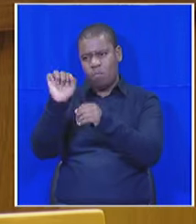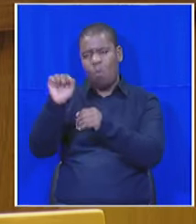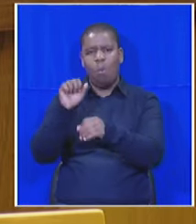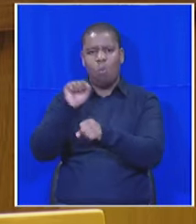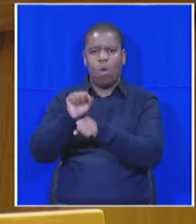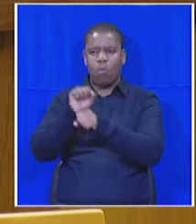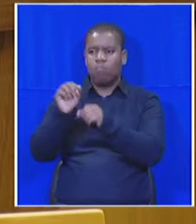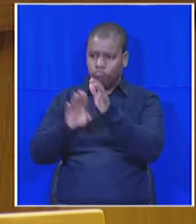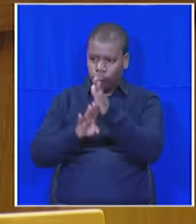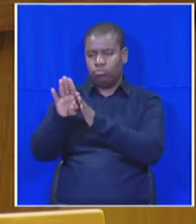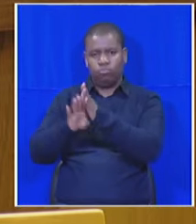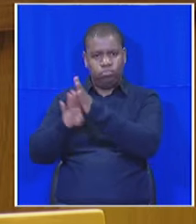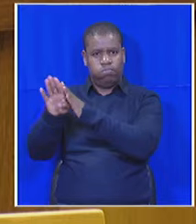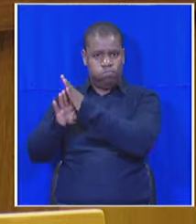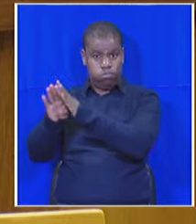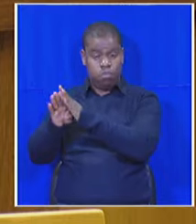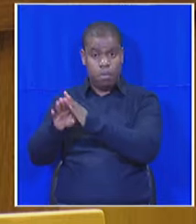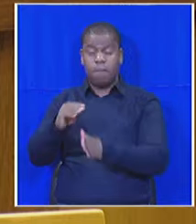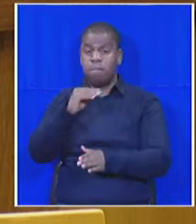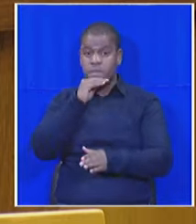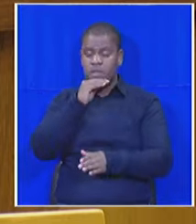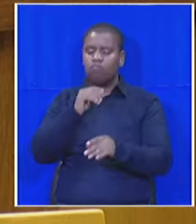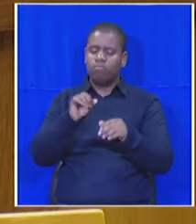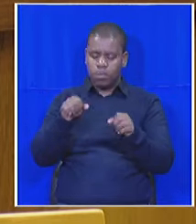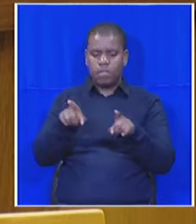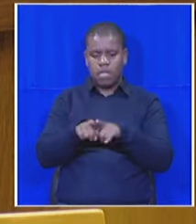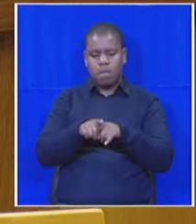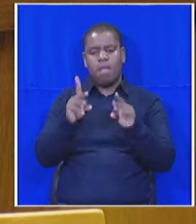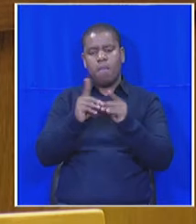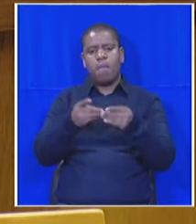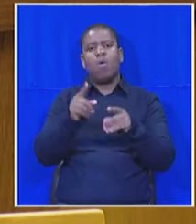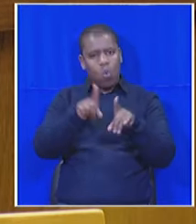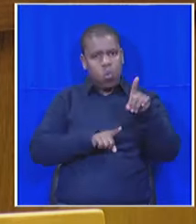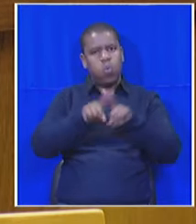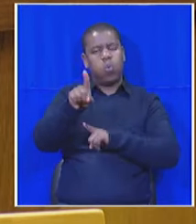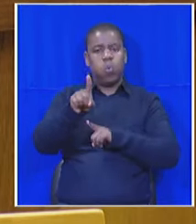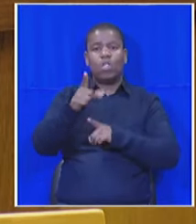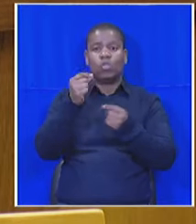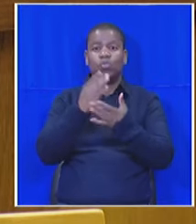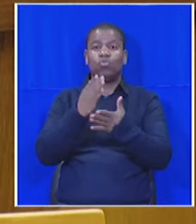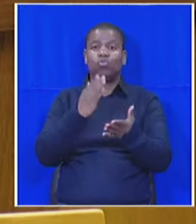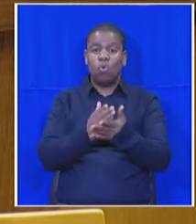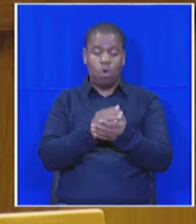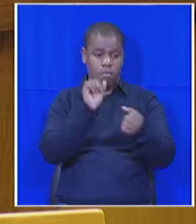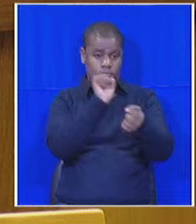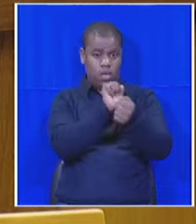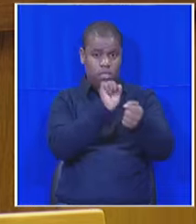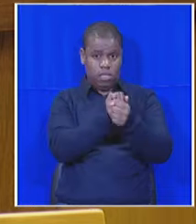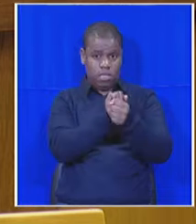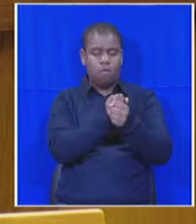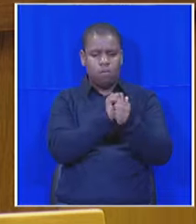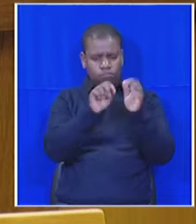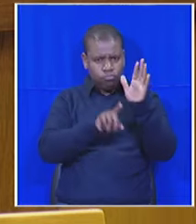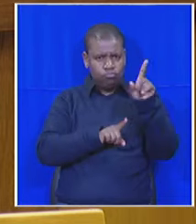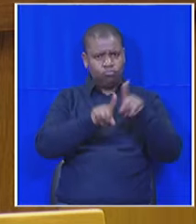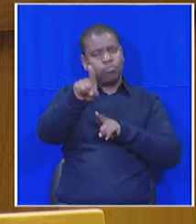In fact, the department is succeeding in transforming the prisons into